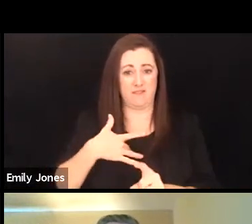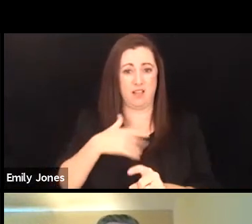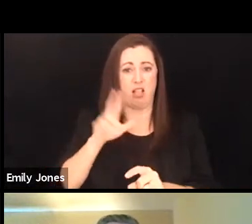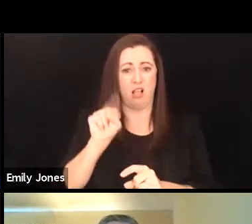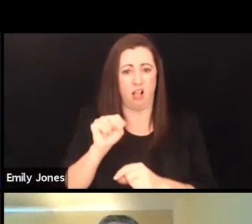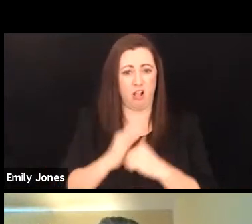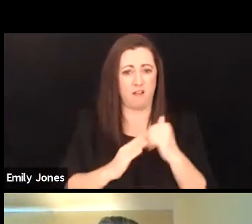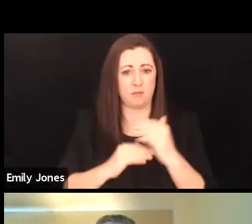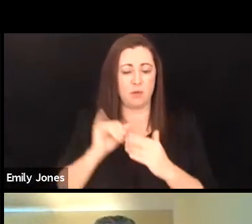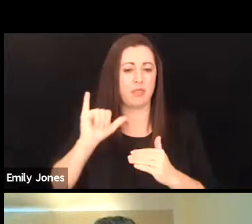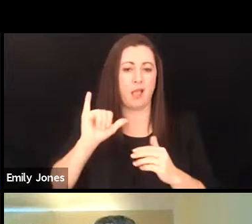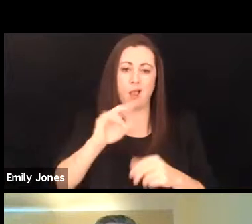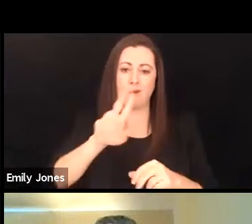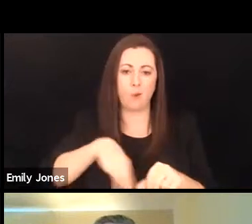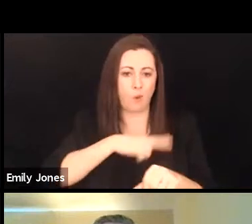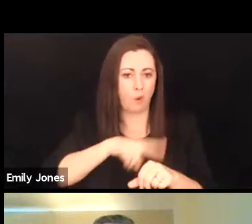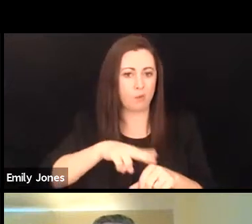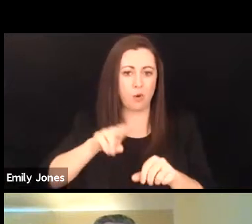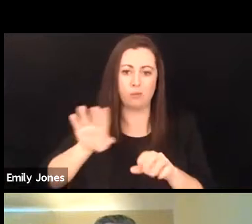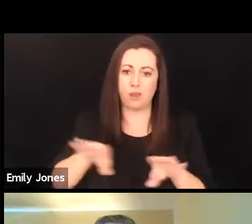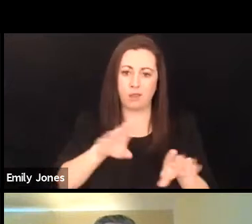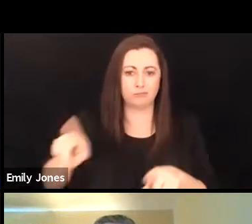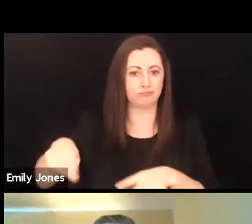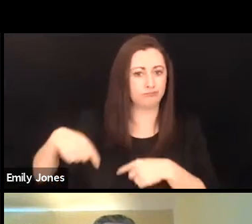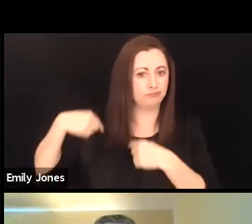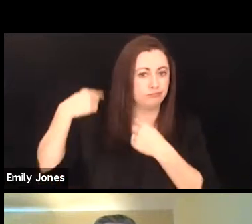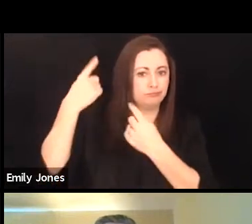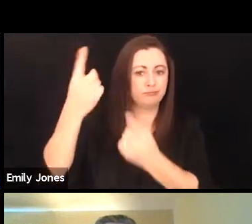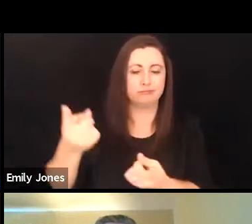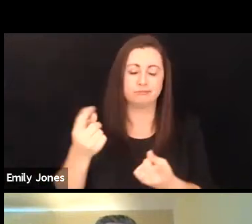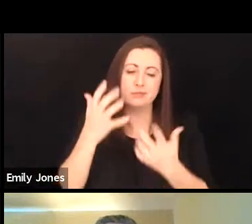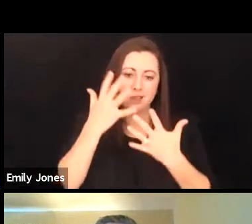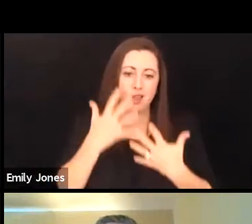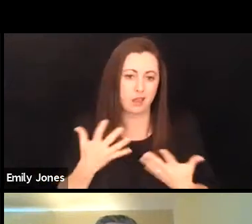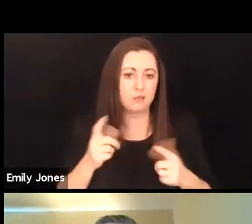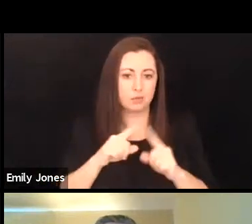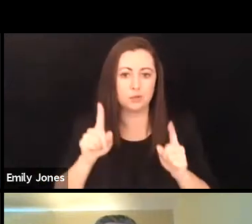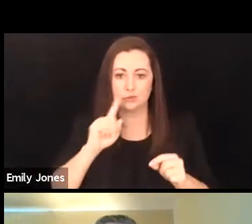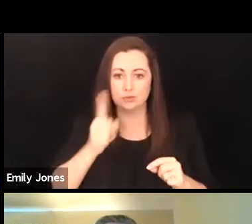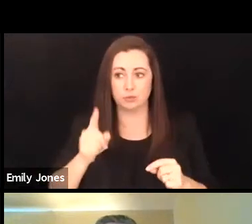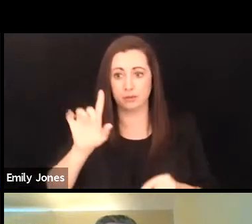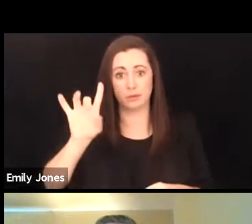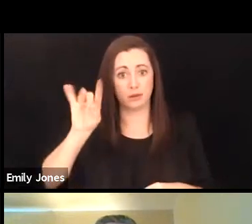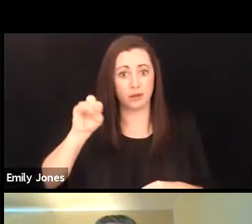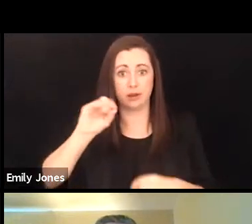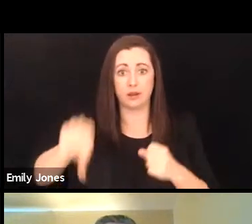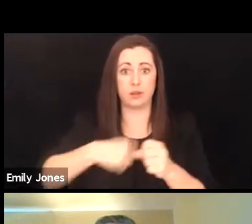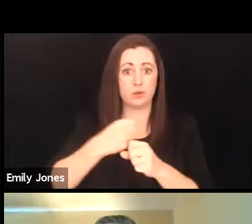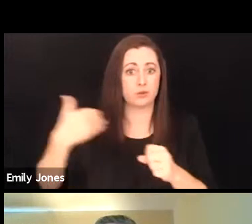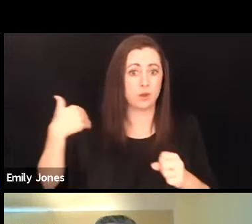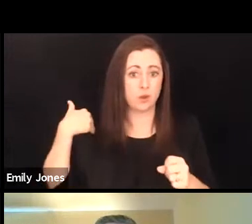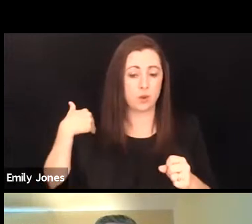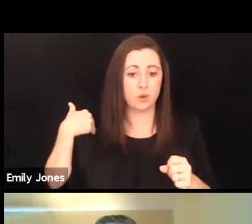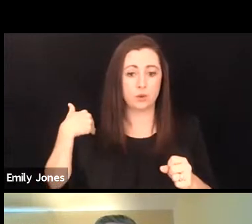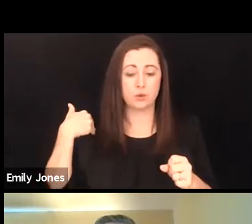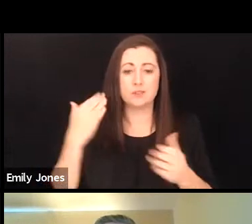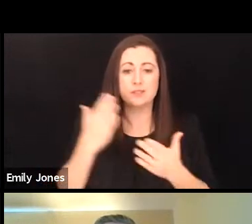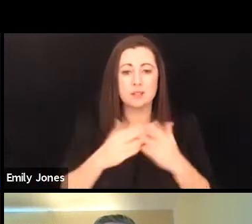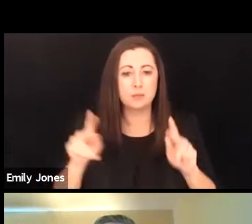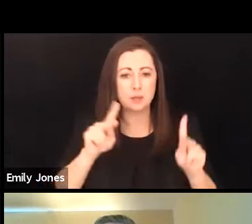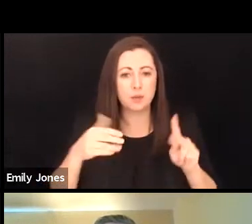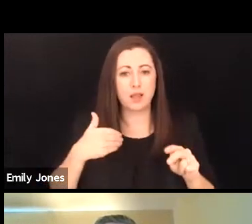tradition. You know, sadly, you know, 80 years ago, we had some people